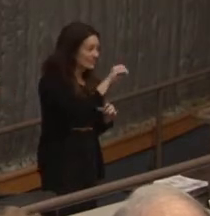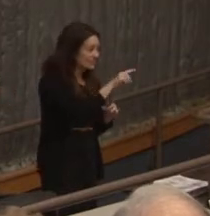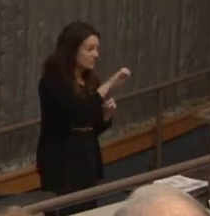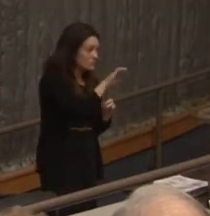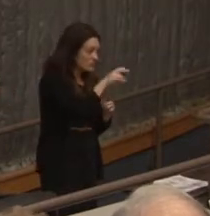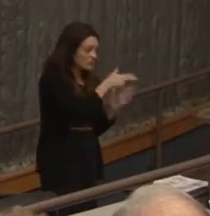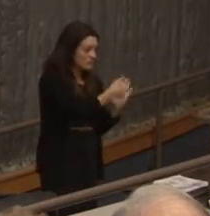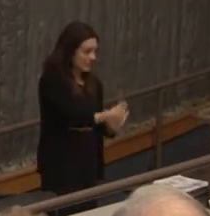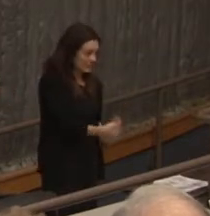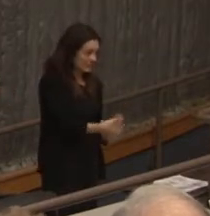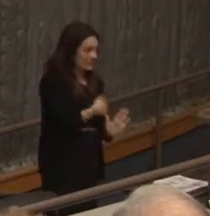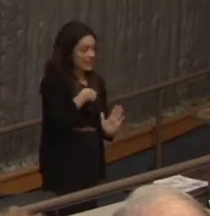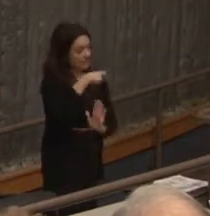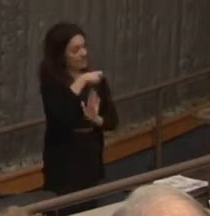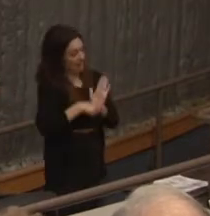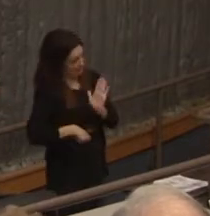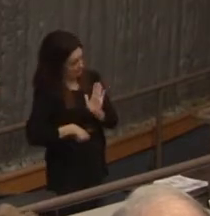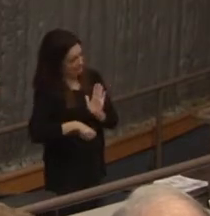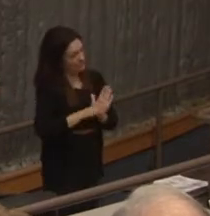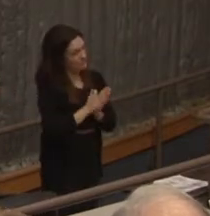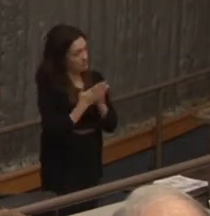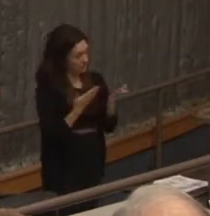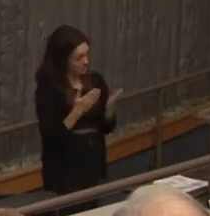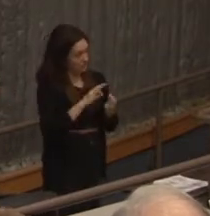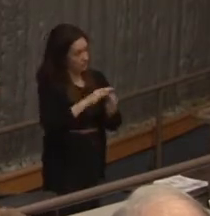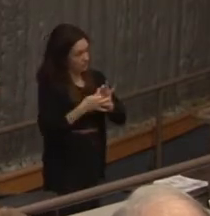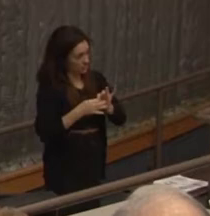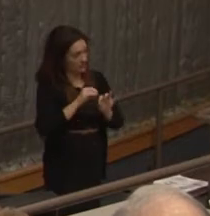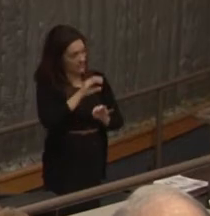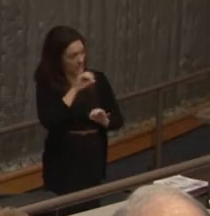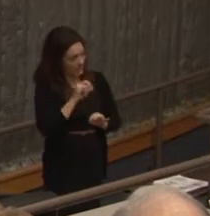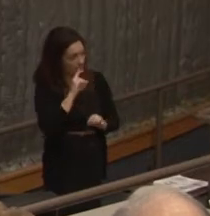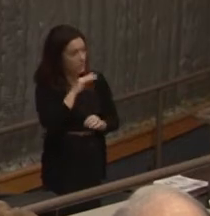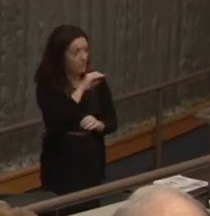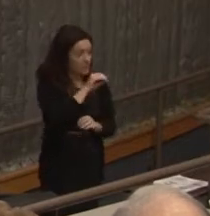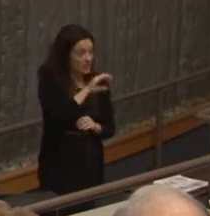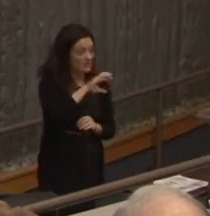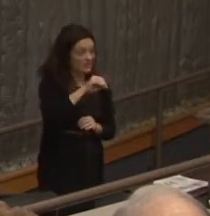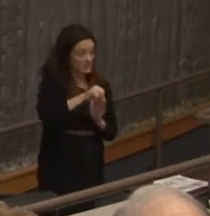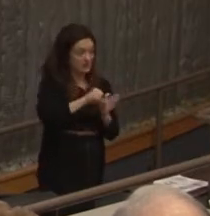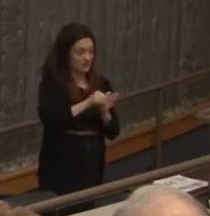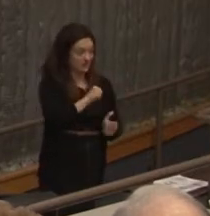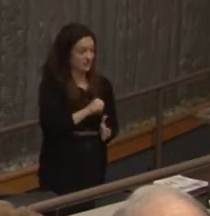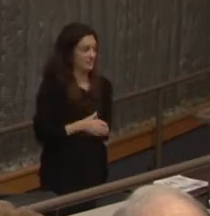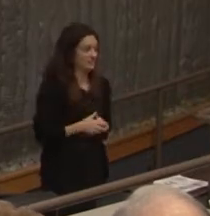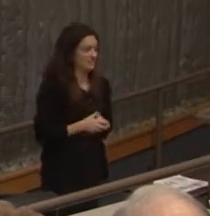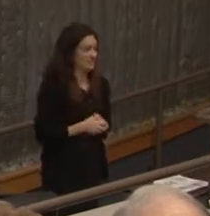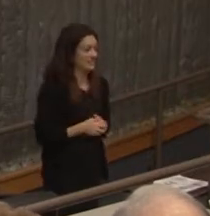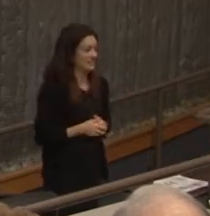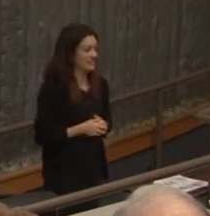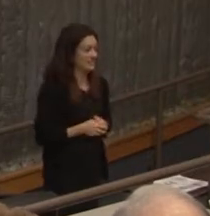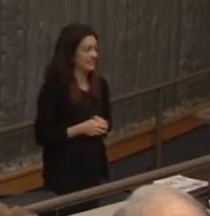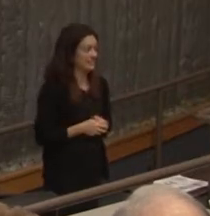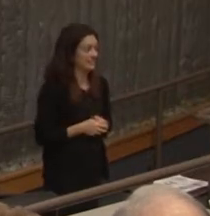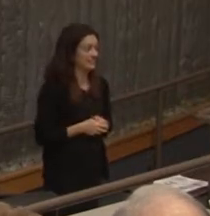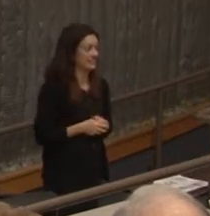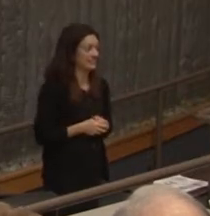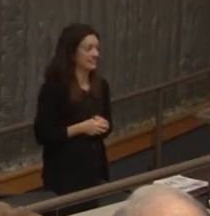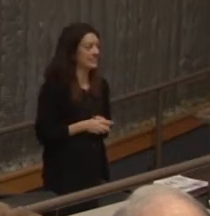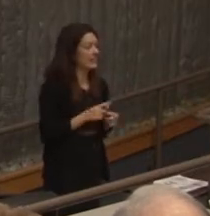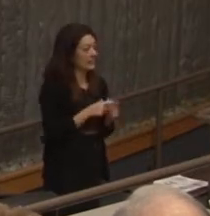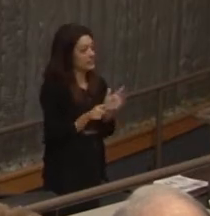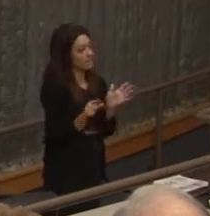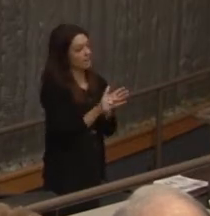100 paintings. And I write a long interpretive essay of 40 or 50 pages. And the volumes are